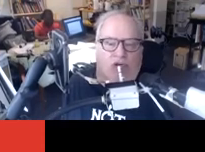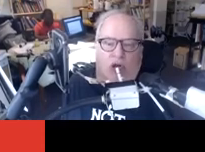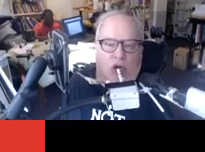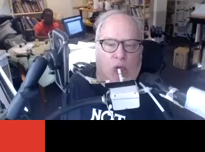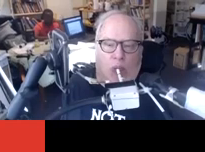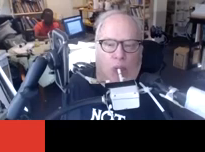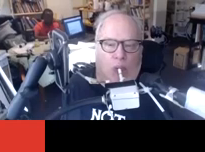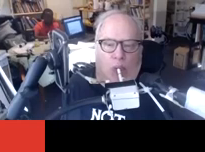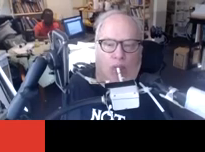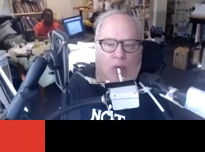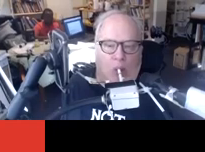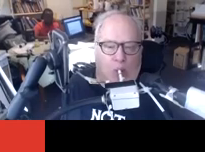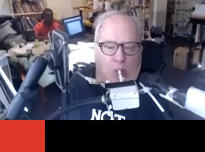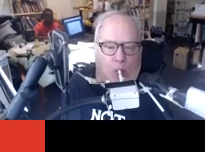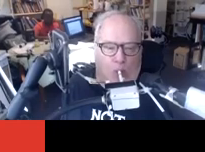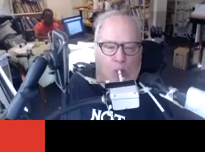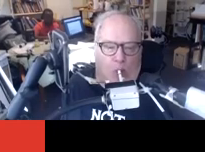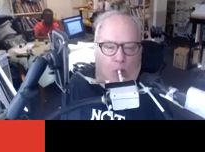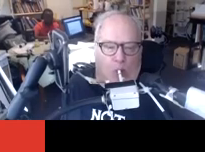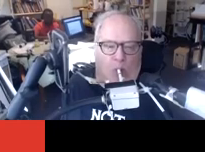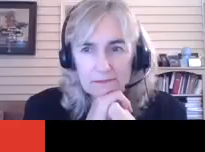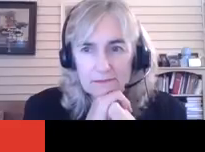One second.